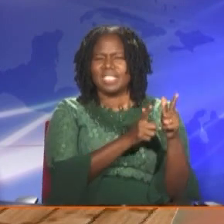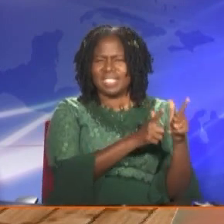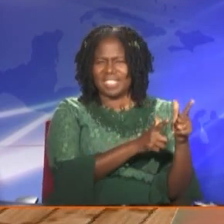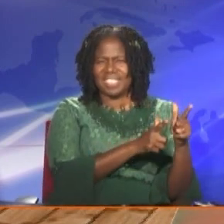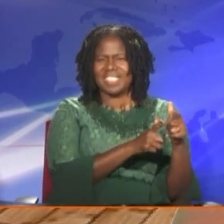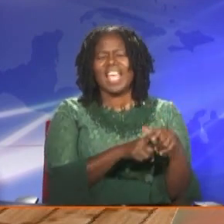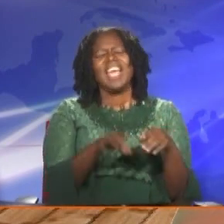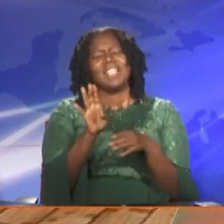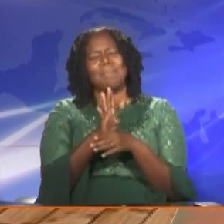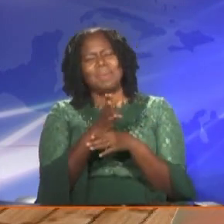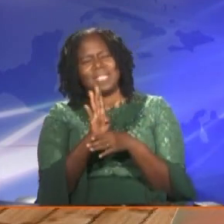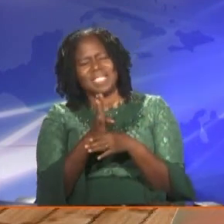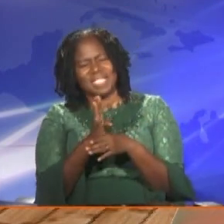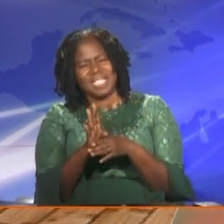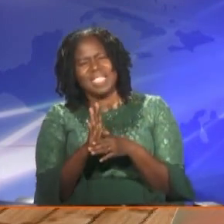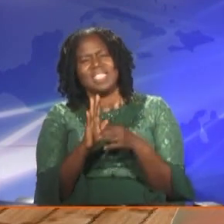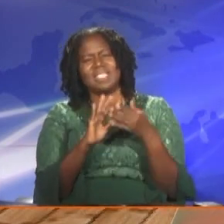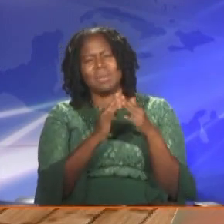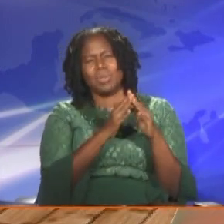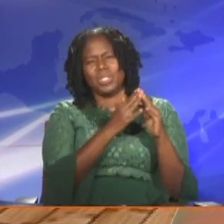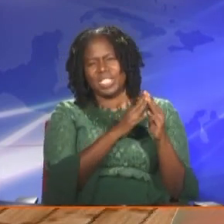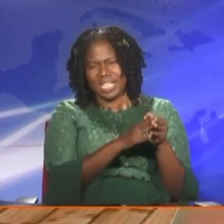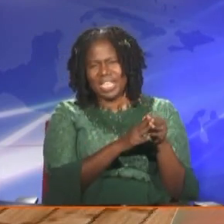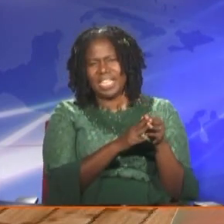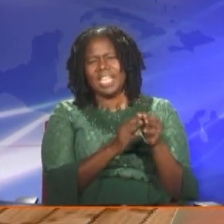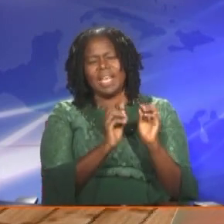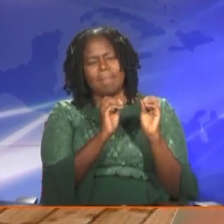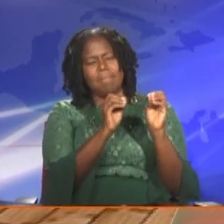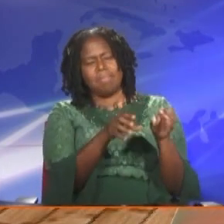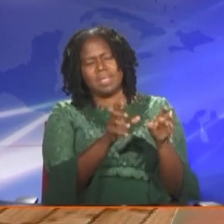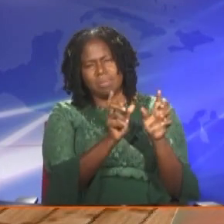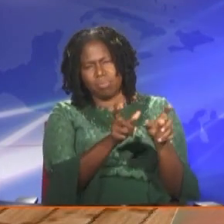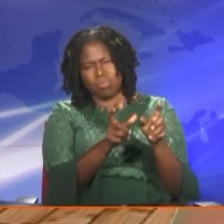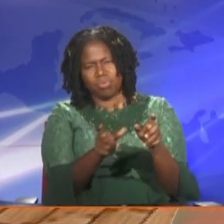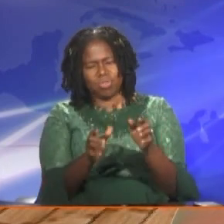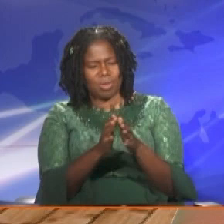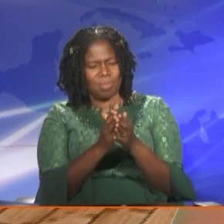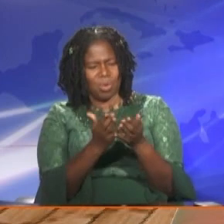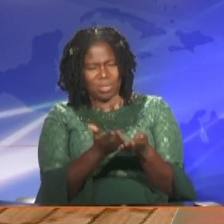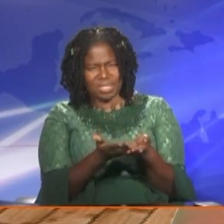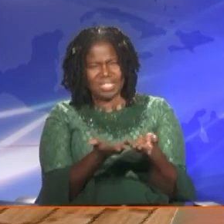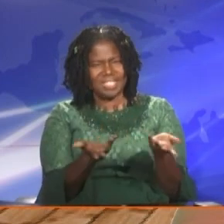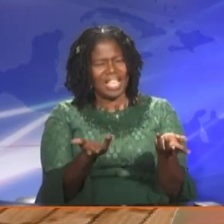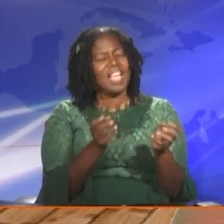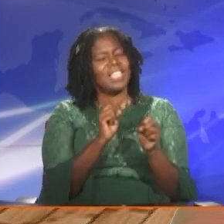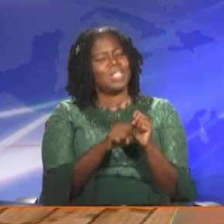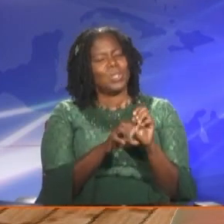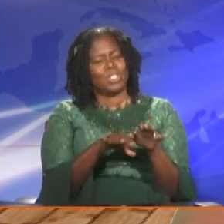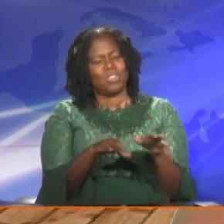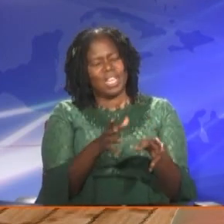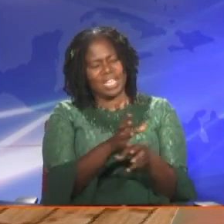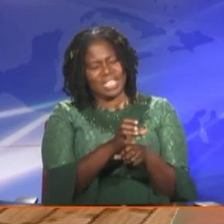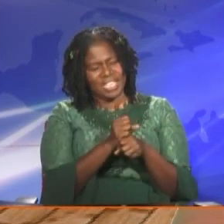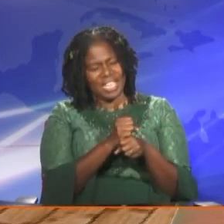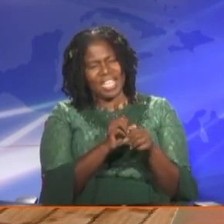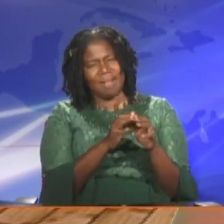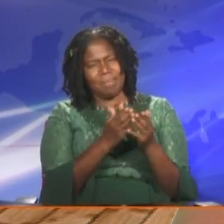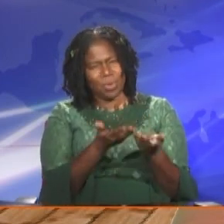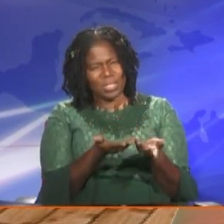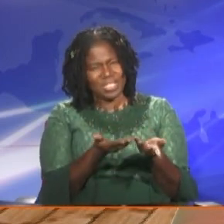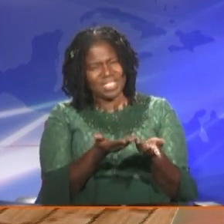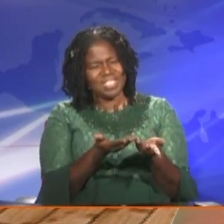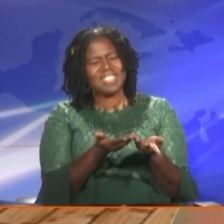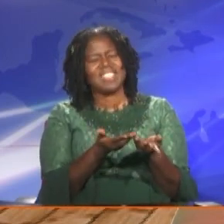community get involved with libraries, have a section where you have internet access for children or provide